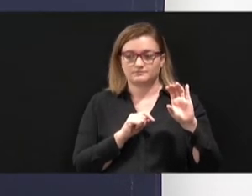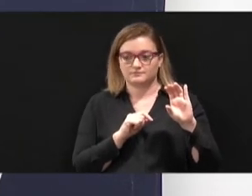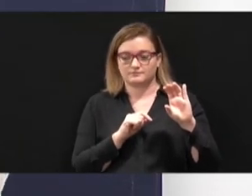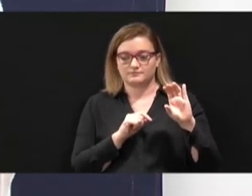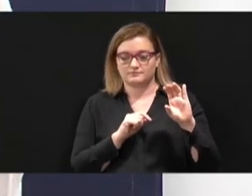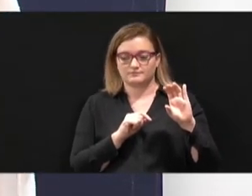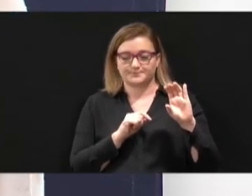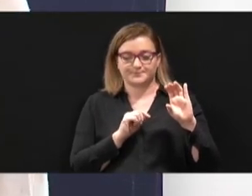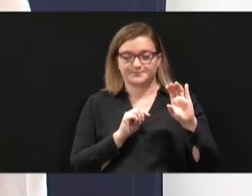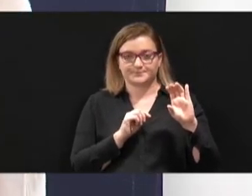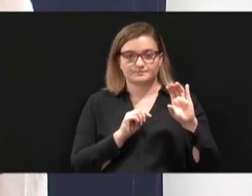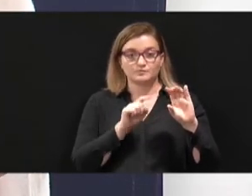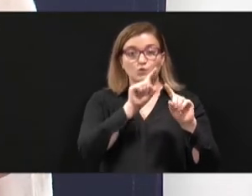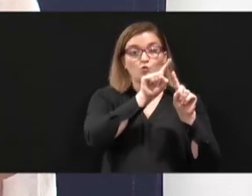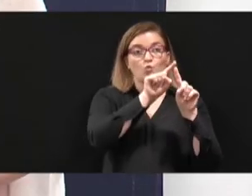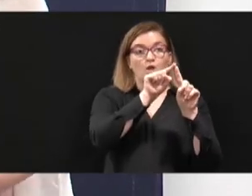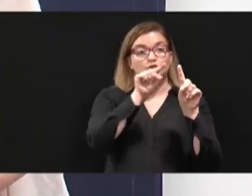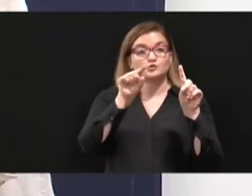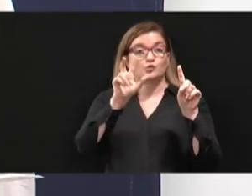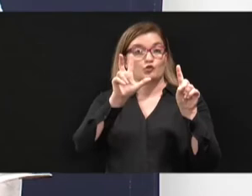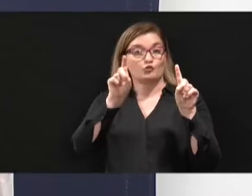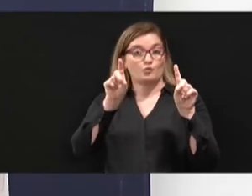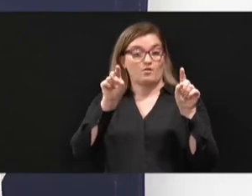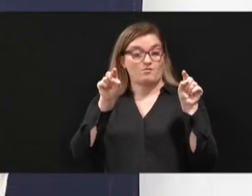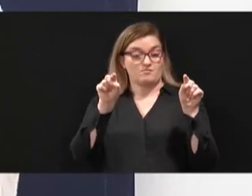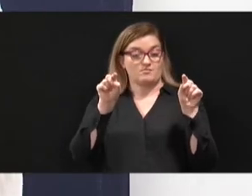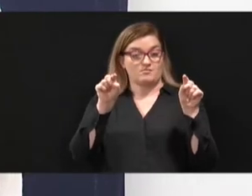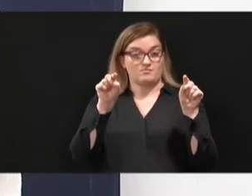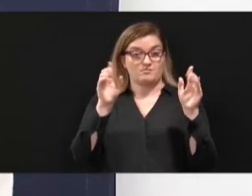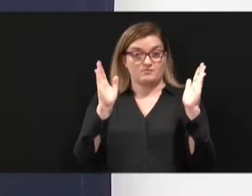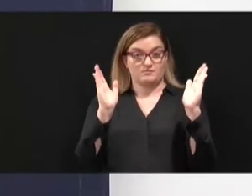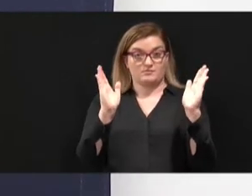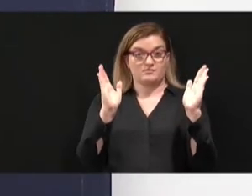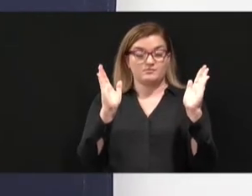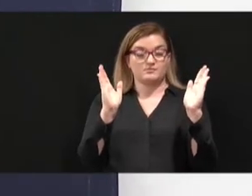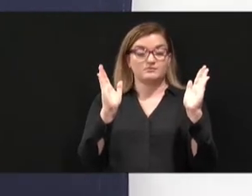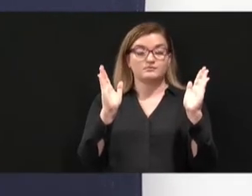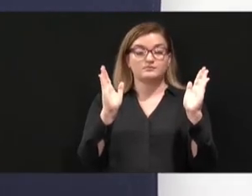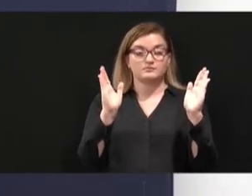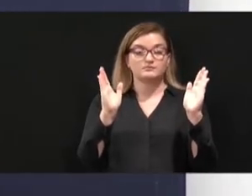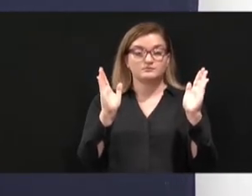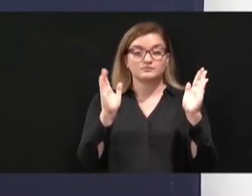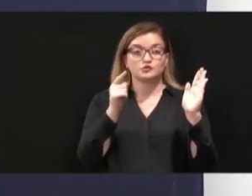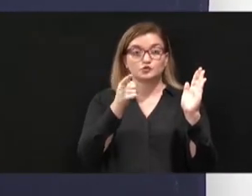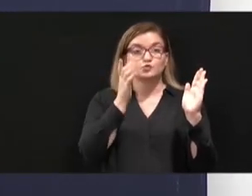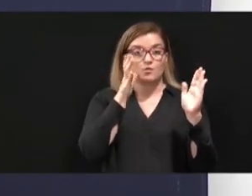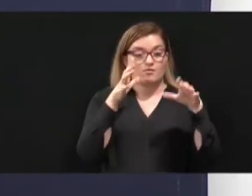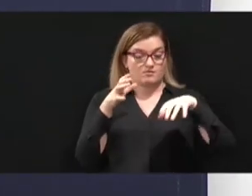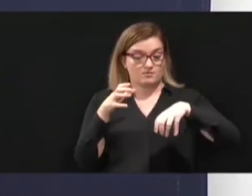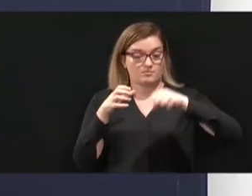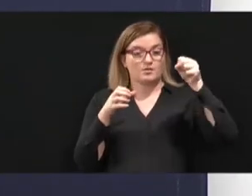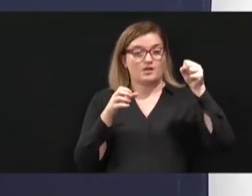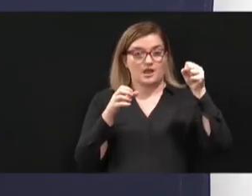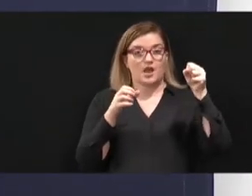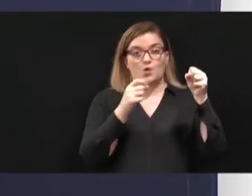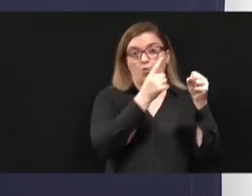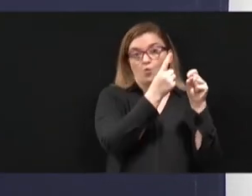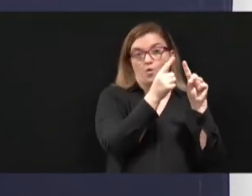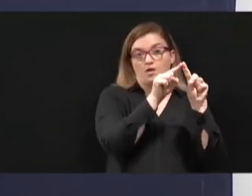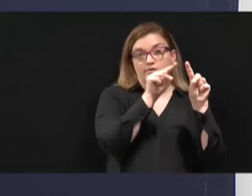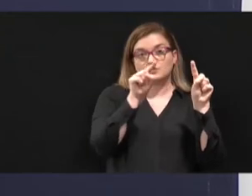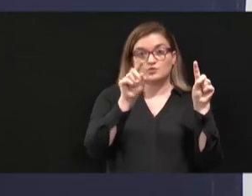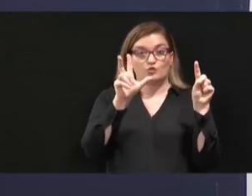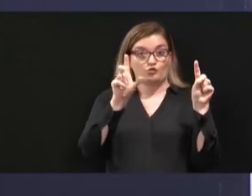Is 1 to 31 as well. So you're going to take out 1 to